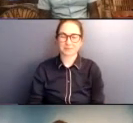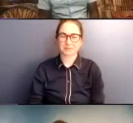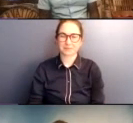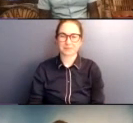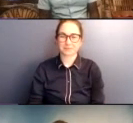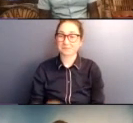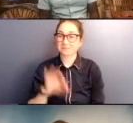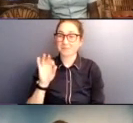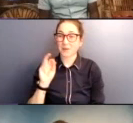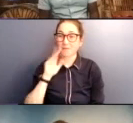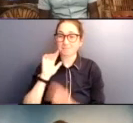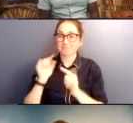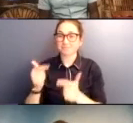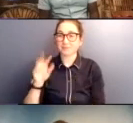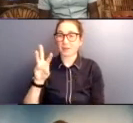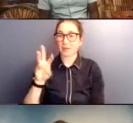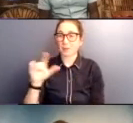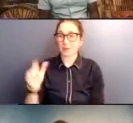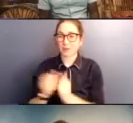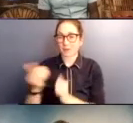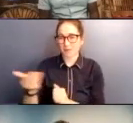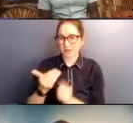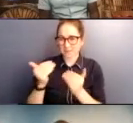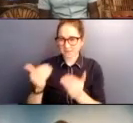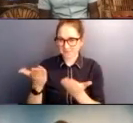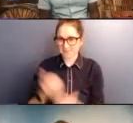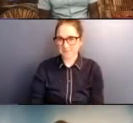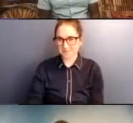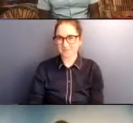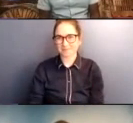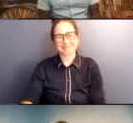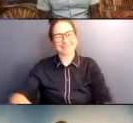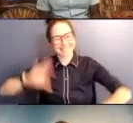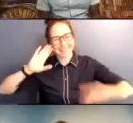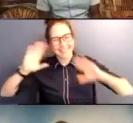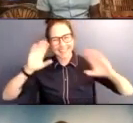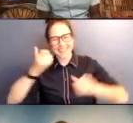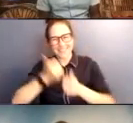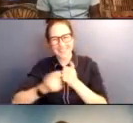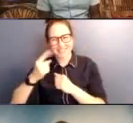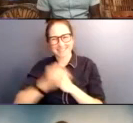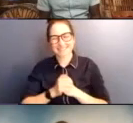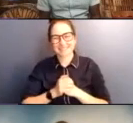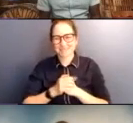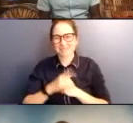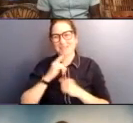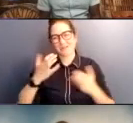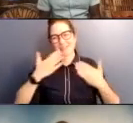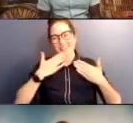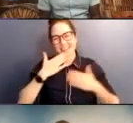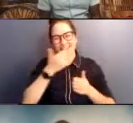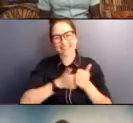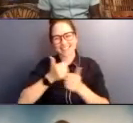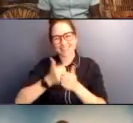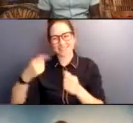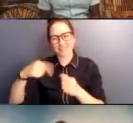All right, we're gonna let Will take it away with our welcome note. Well, hello everyone. I'd like to first of all, thank each and every one of you